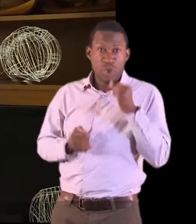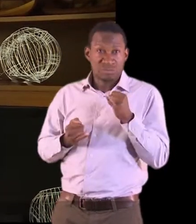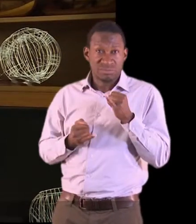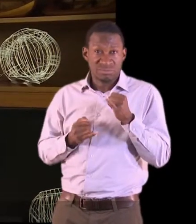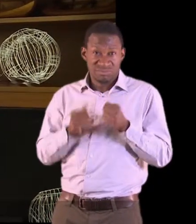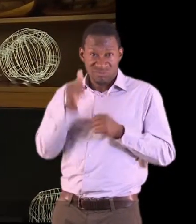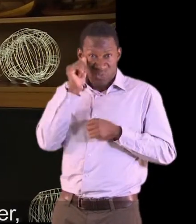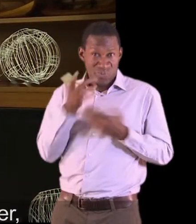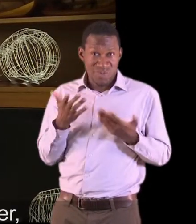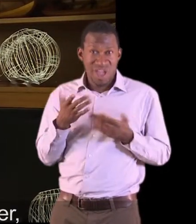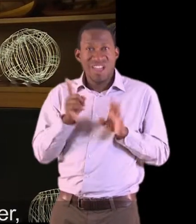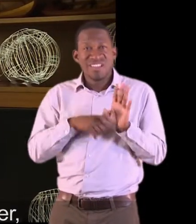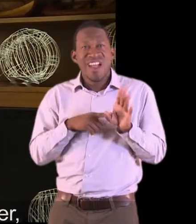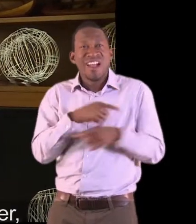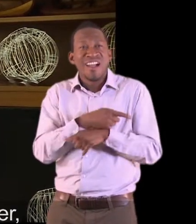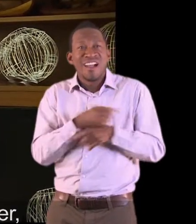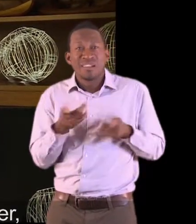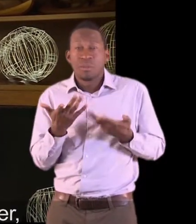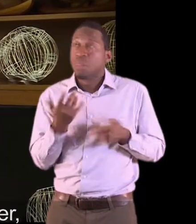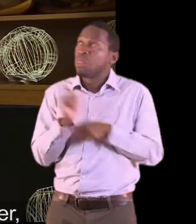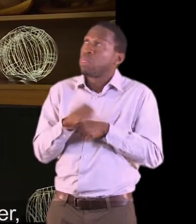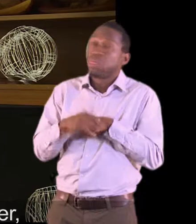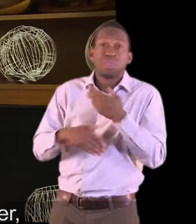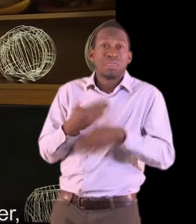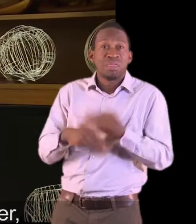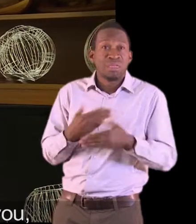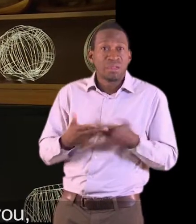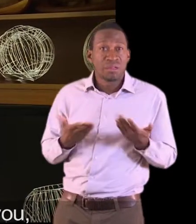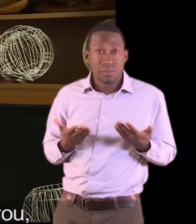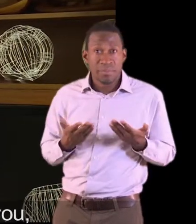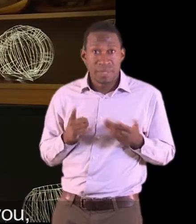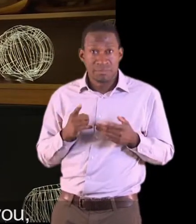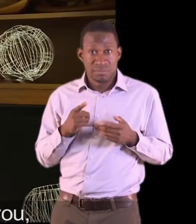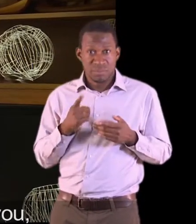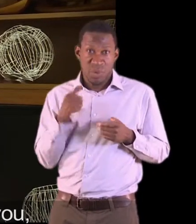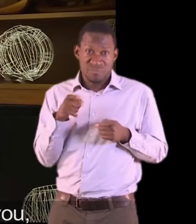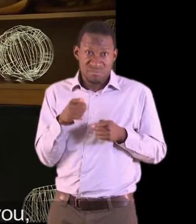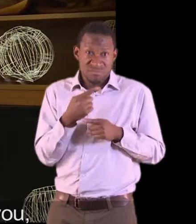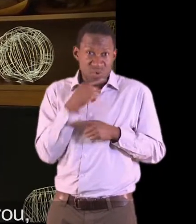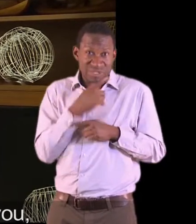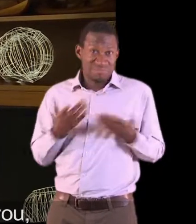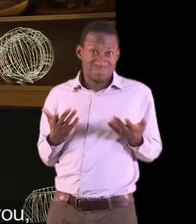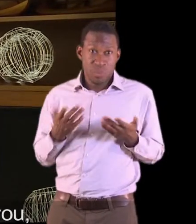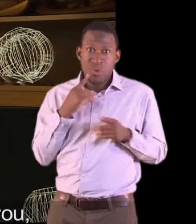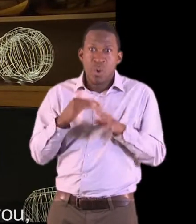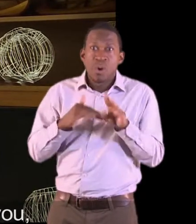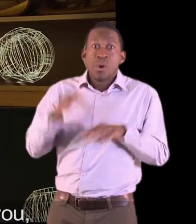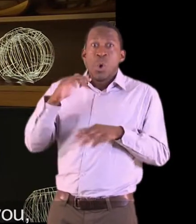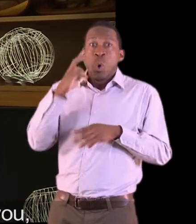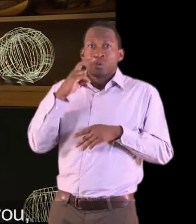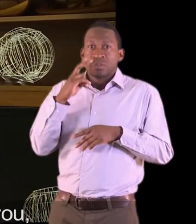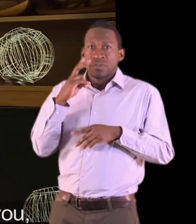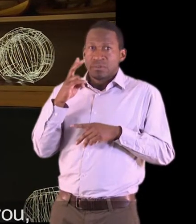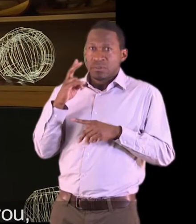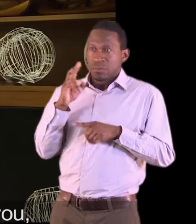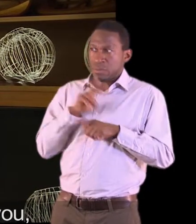of the boys. But when you got older, you'd notice that there was people had looked at you, some with disgust,